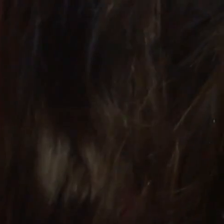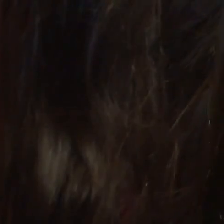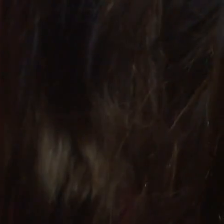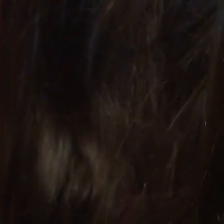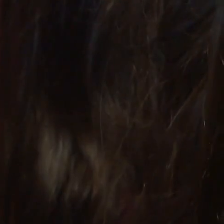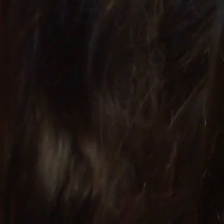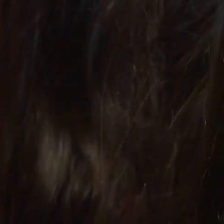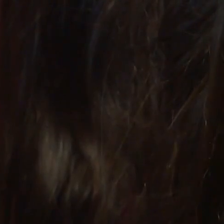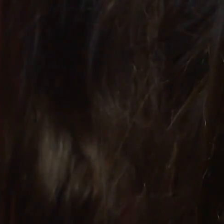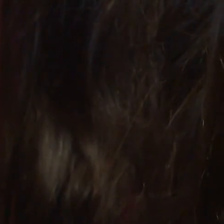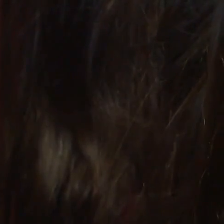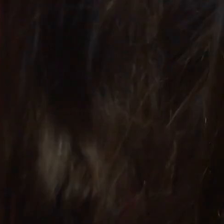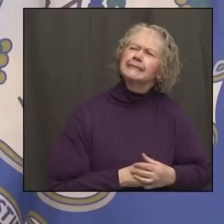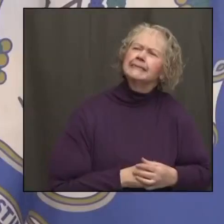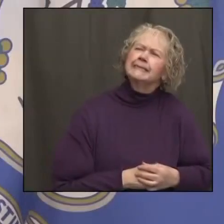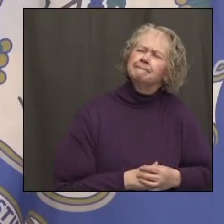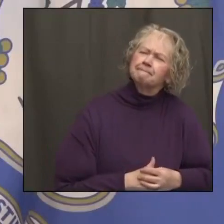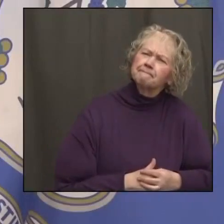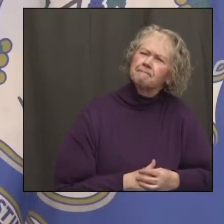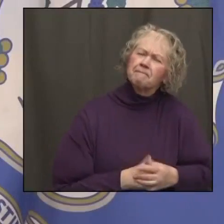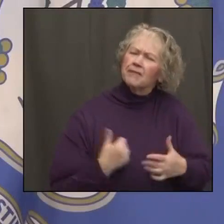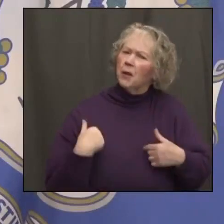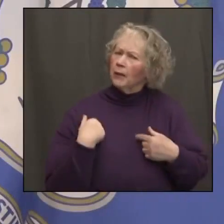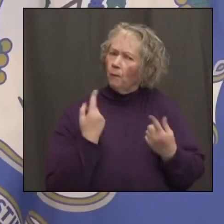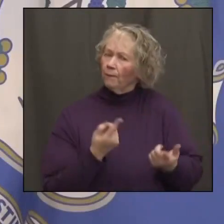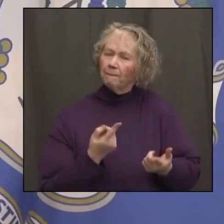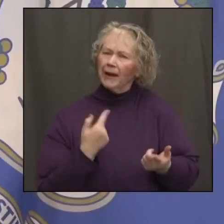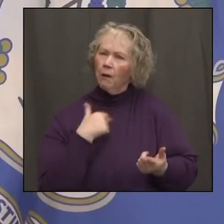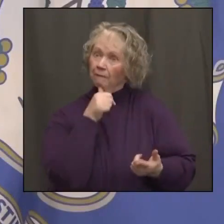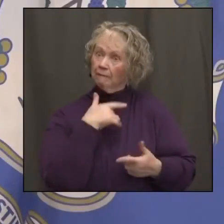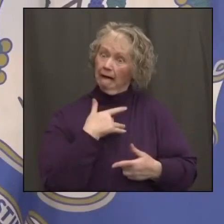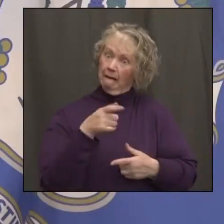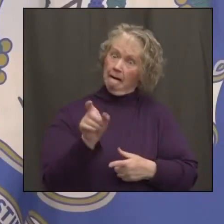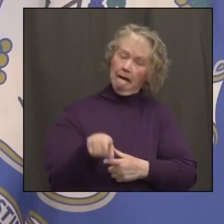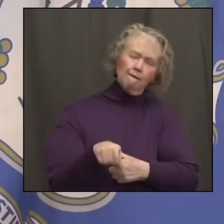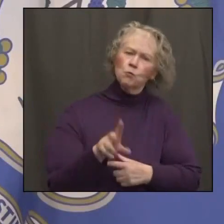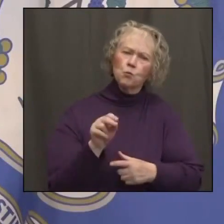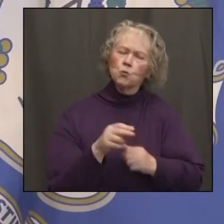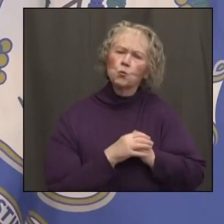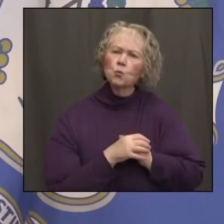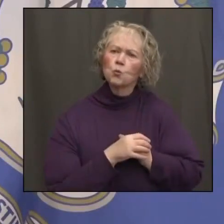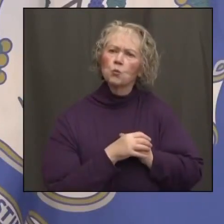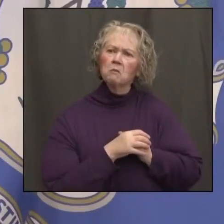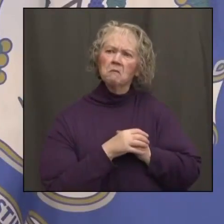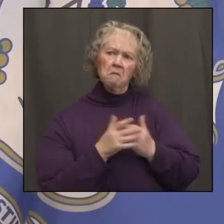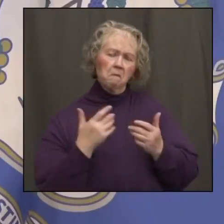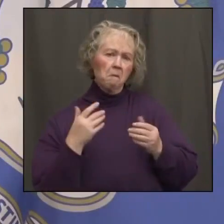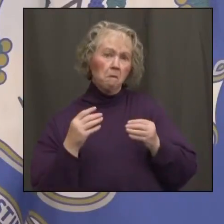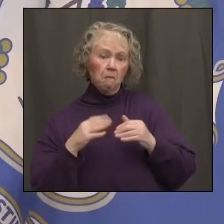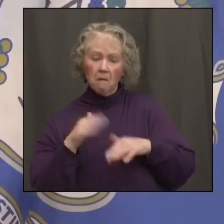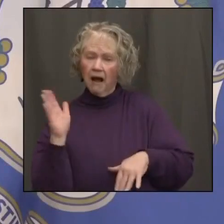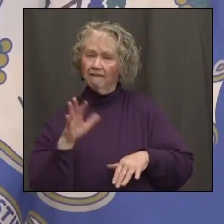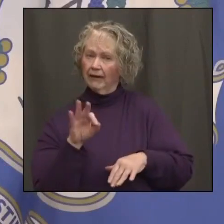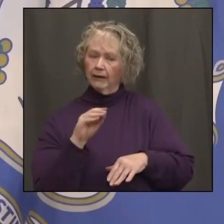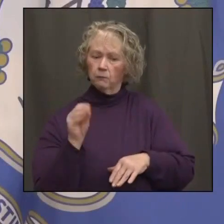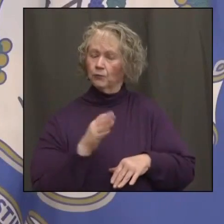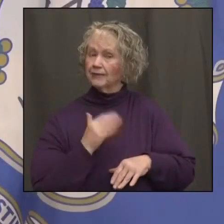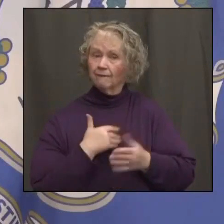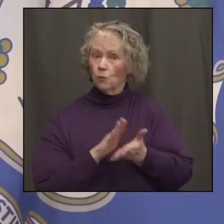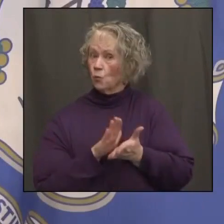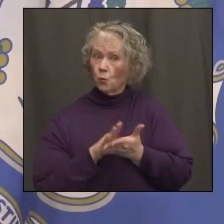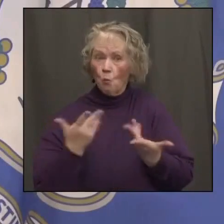go back in person? We don't have to. I mean, I'd say, well over 90% of our schools are